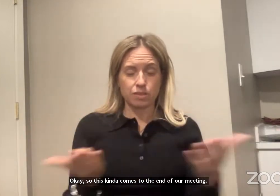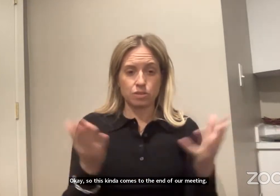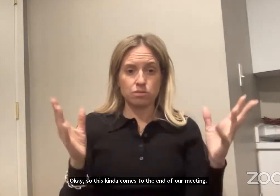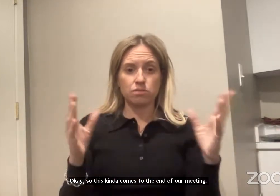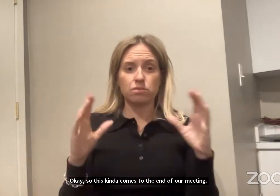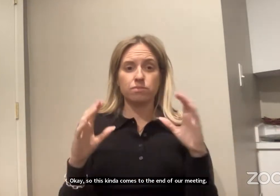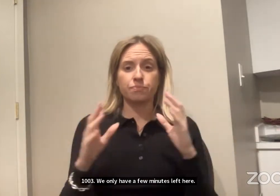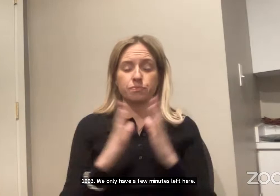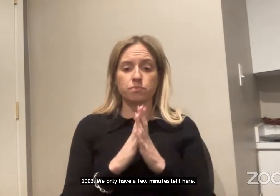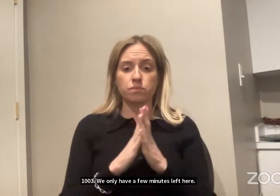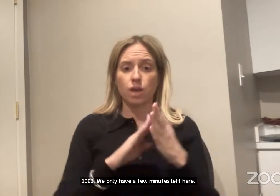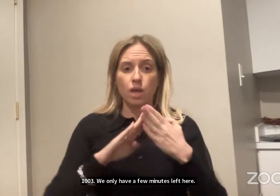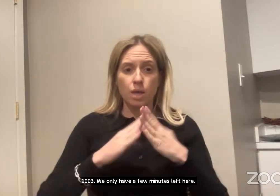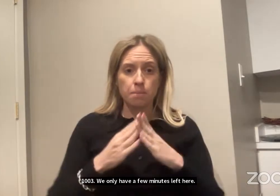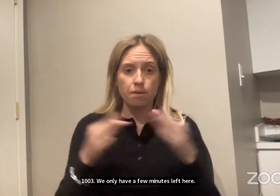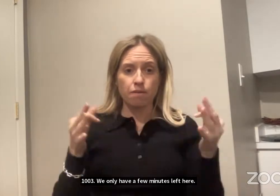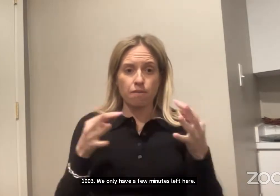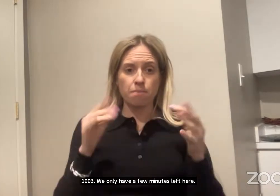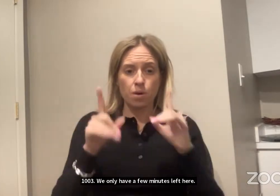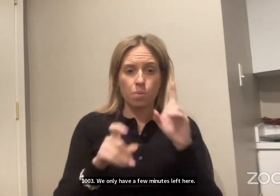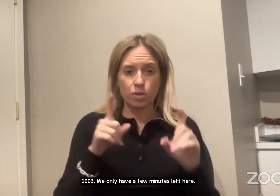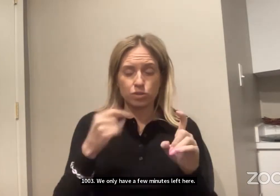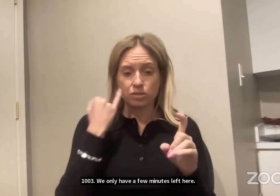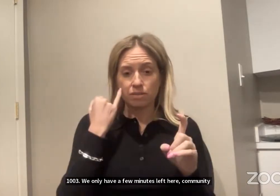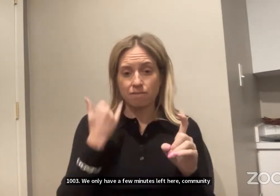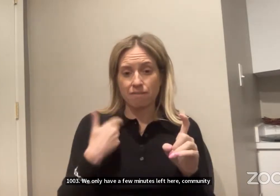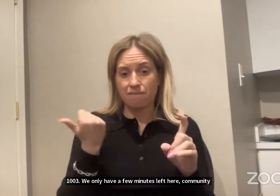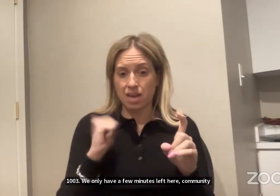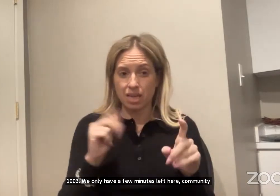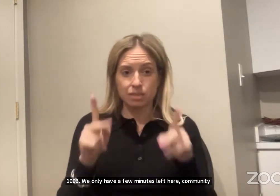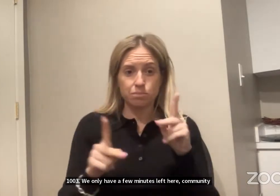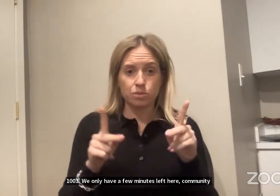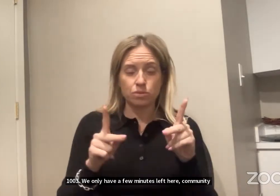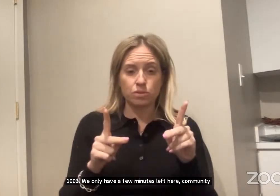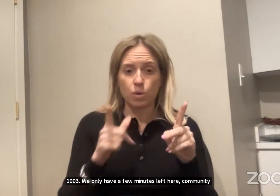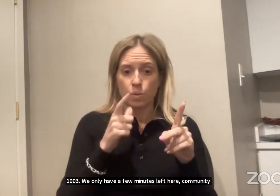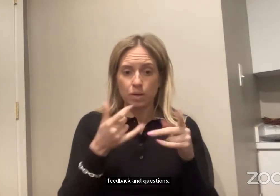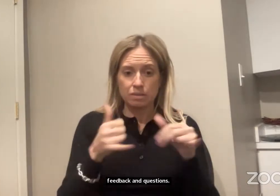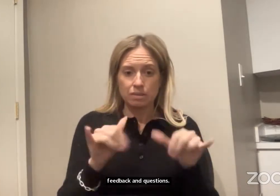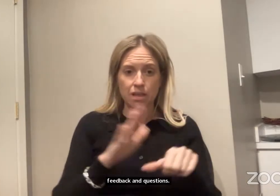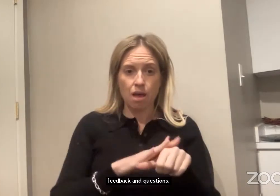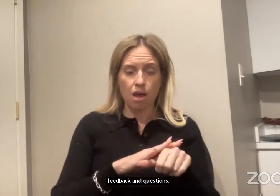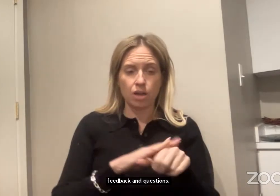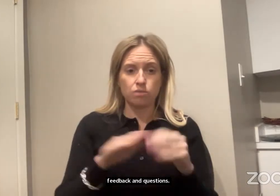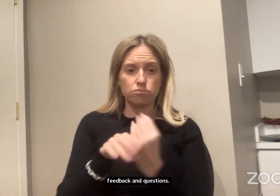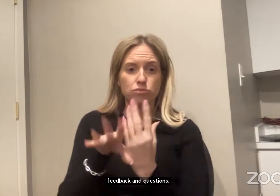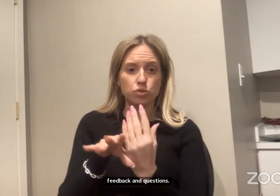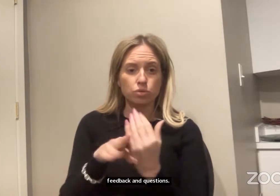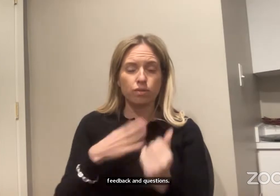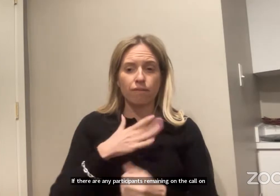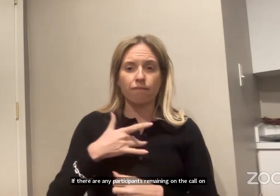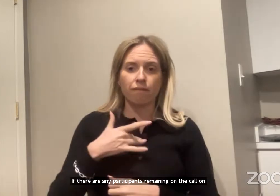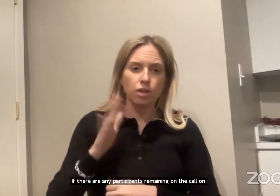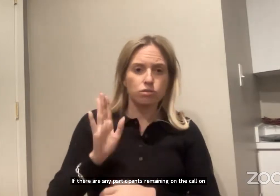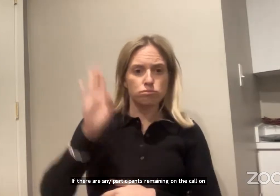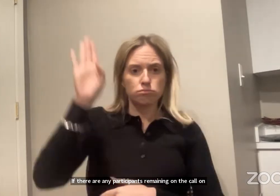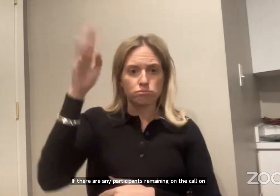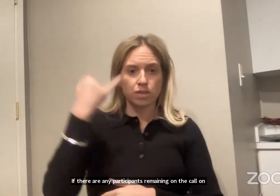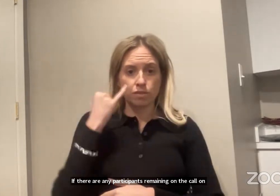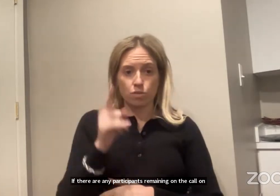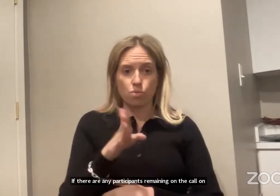and questions. If there are any participants remaining on the call on the Zoom, feel free to raise your hand if you want to directly